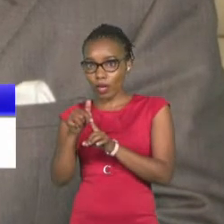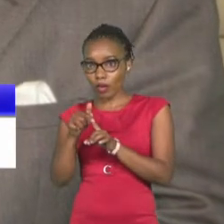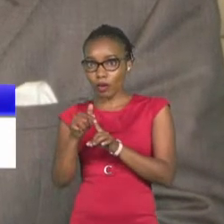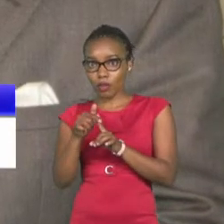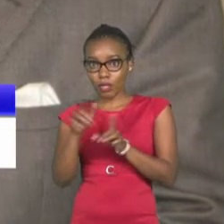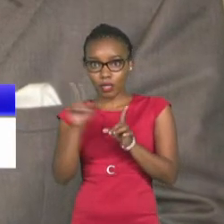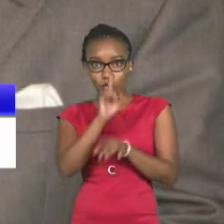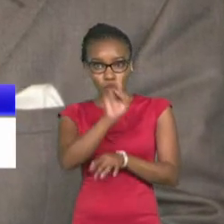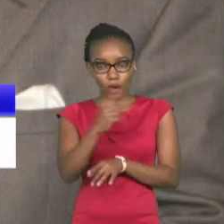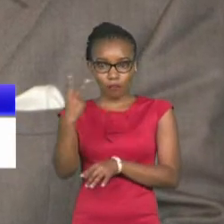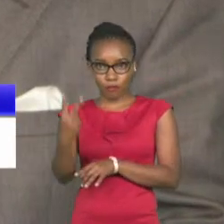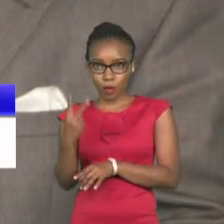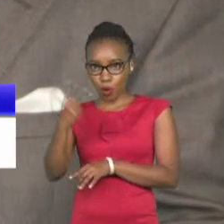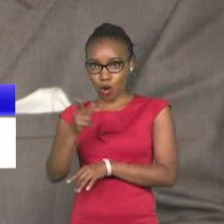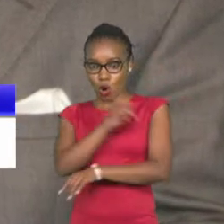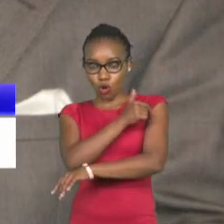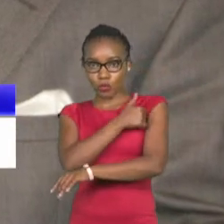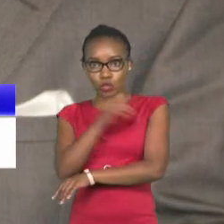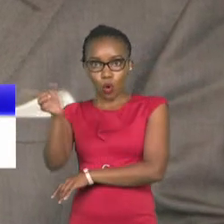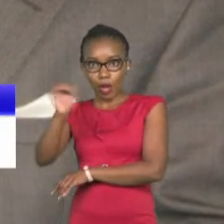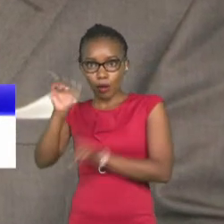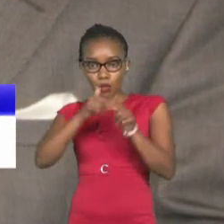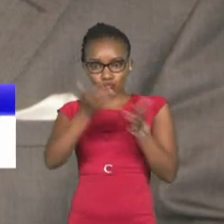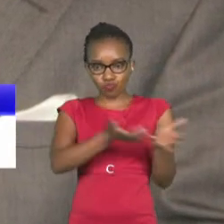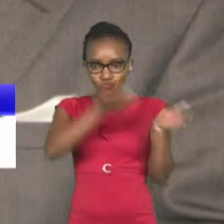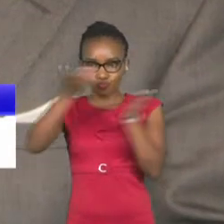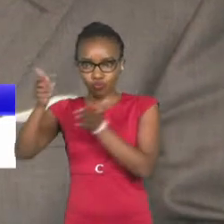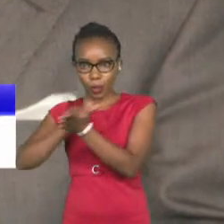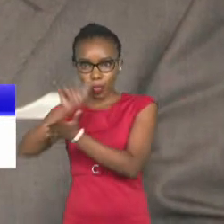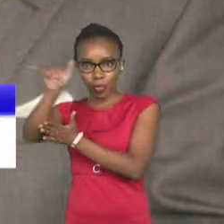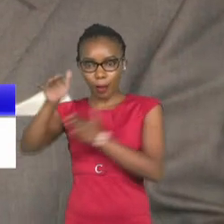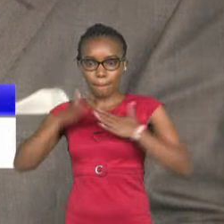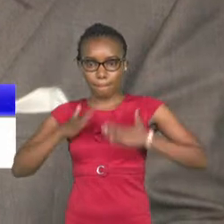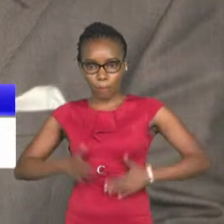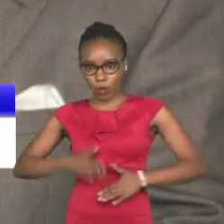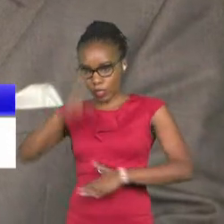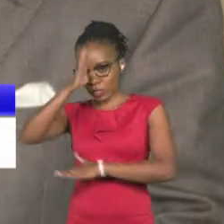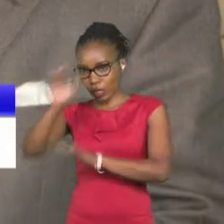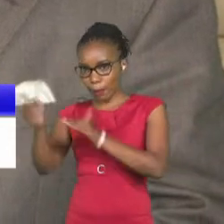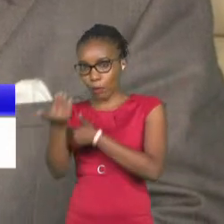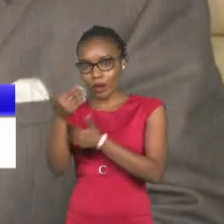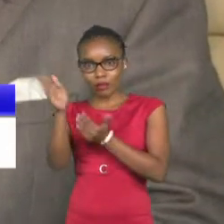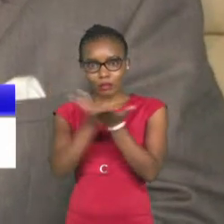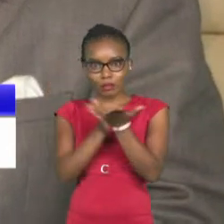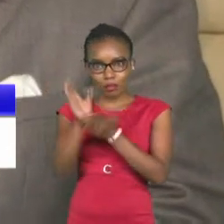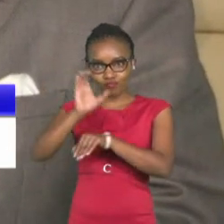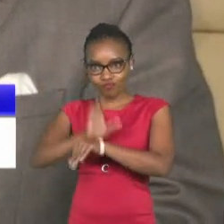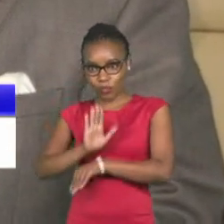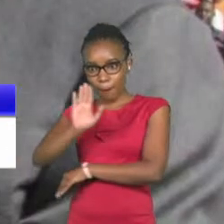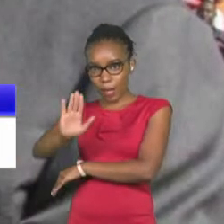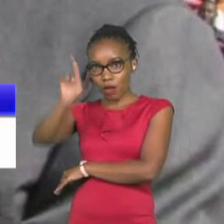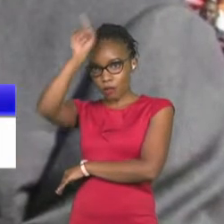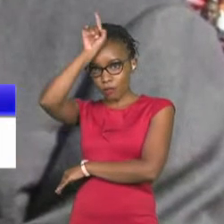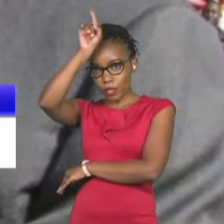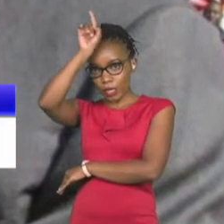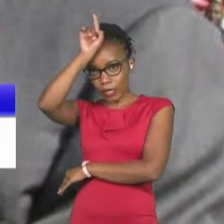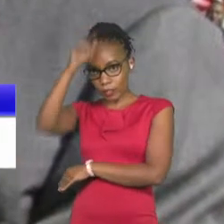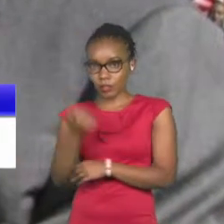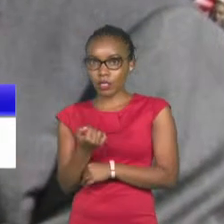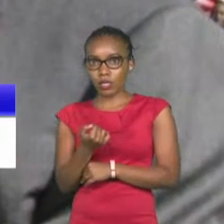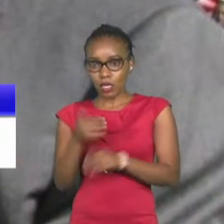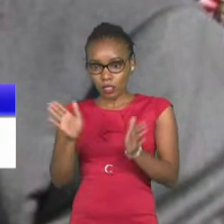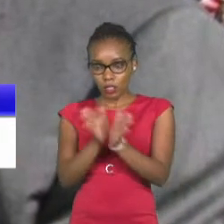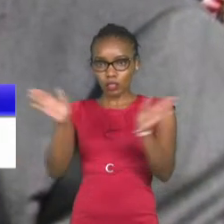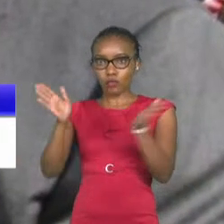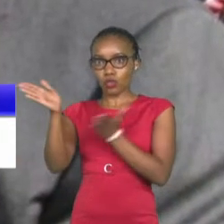the Nairobi Hospital, and his body was flown to Kisii on Sunday morning, where a brief church service was held at his rural home. From the civil